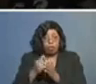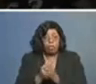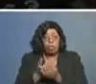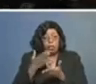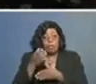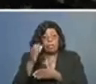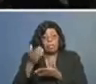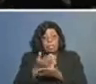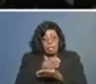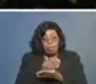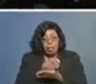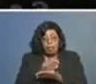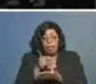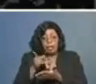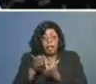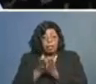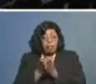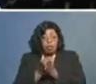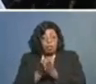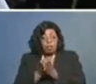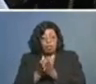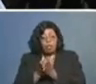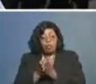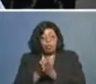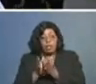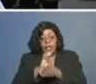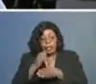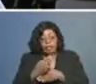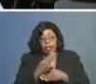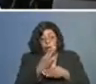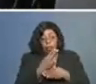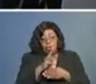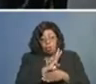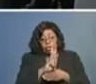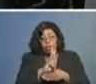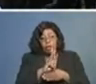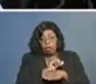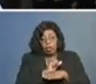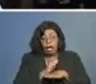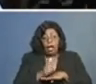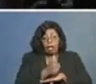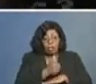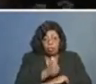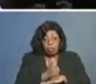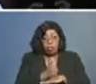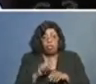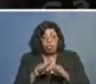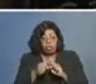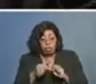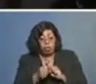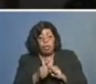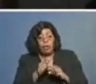ended up on the western side of South Andres. So we sought the United States Coast Guard's